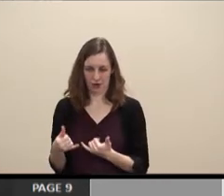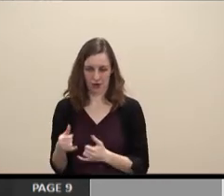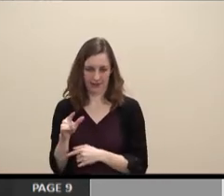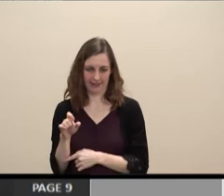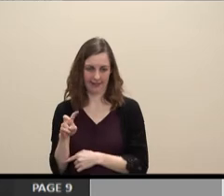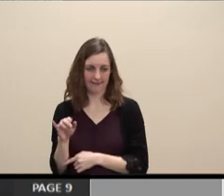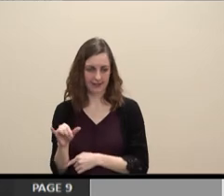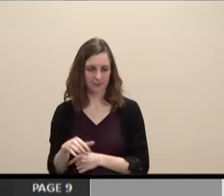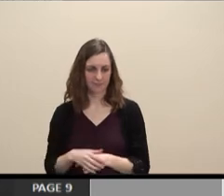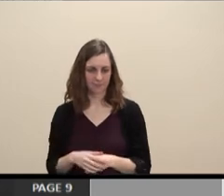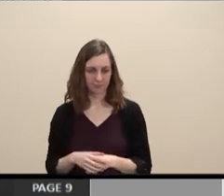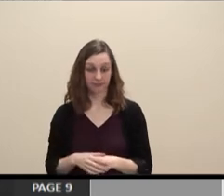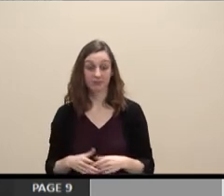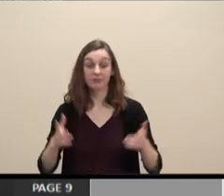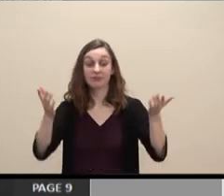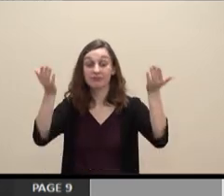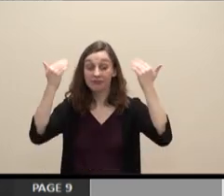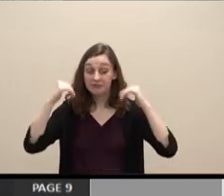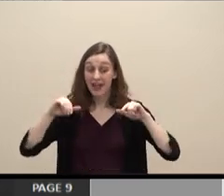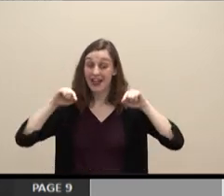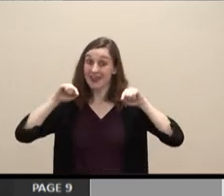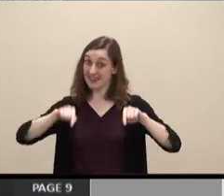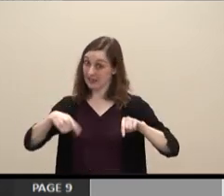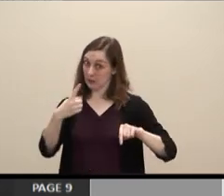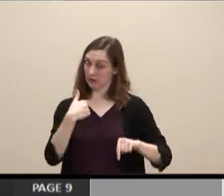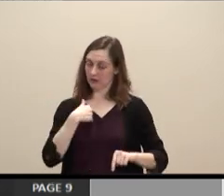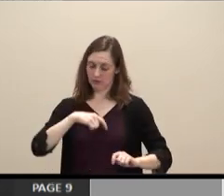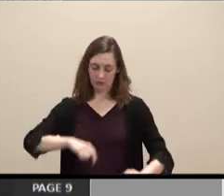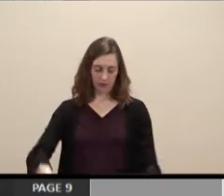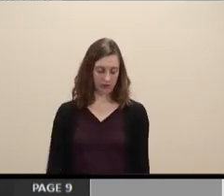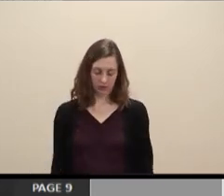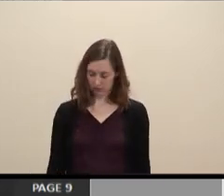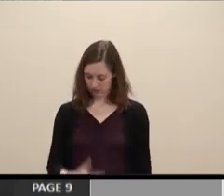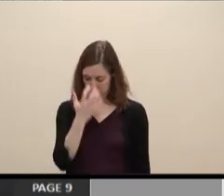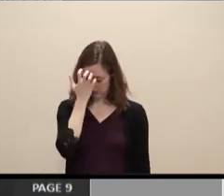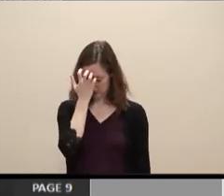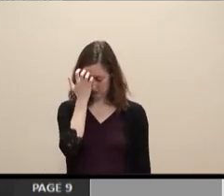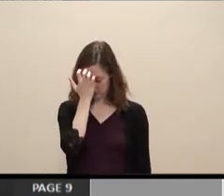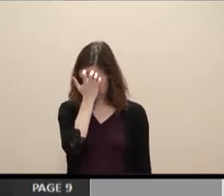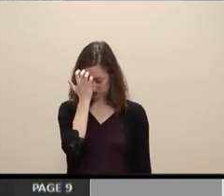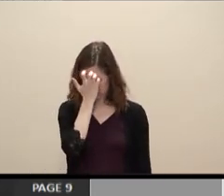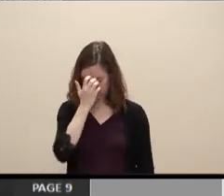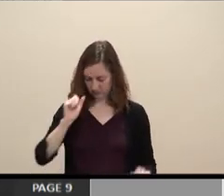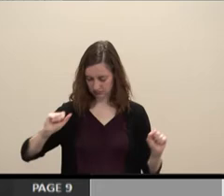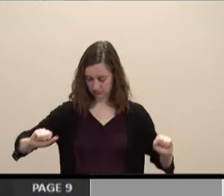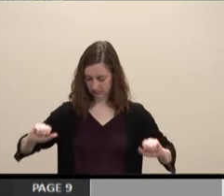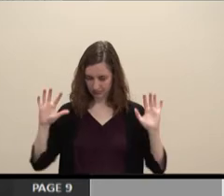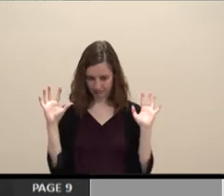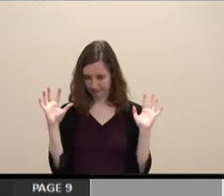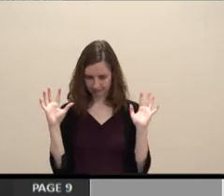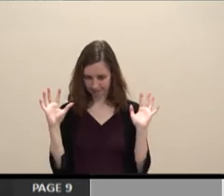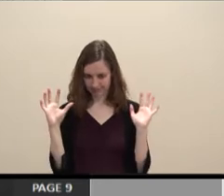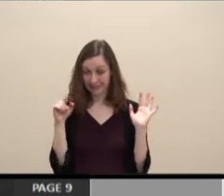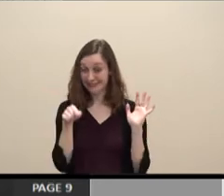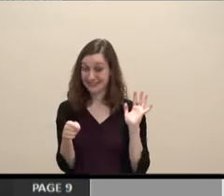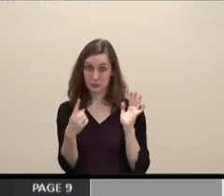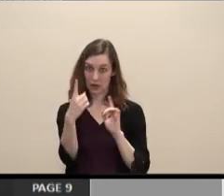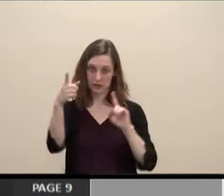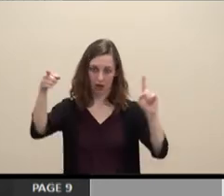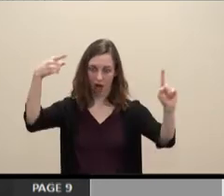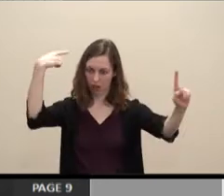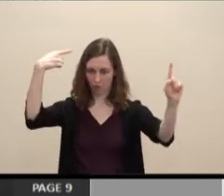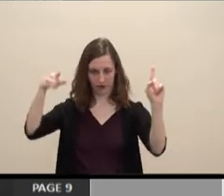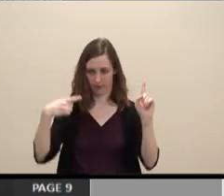So this is the one that I really gave up on. Major variances in expenditures to budget. It was just all over the place.